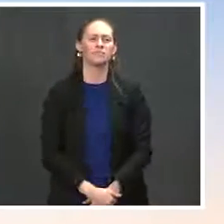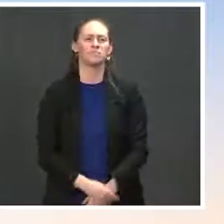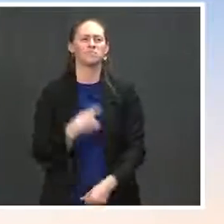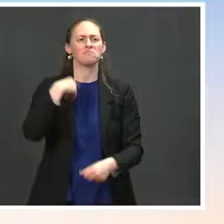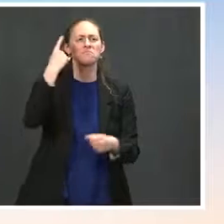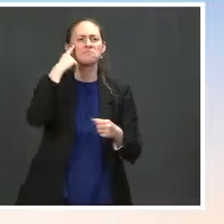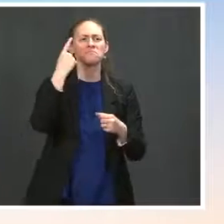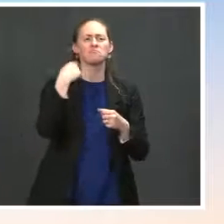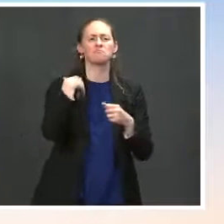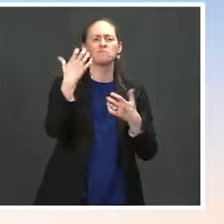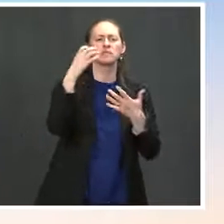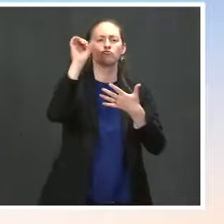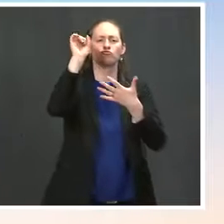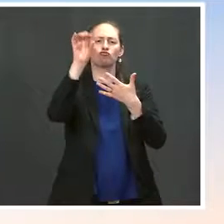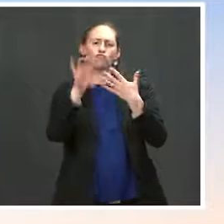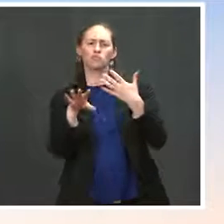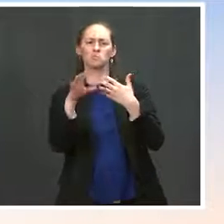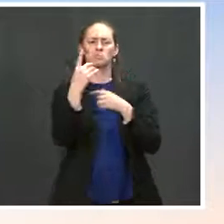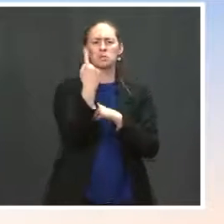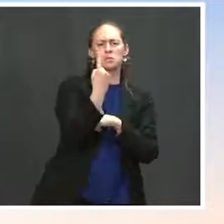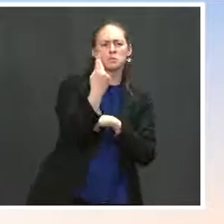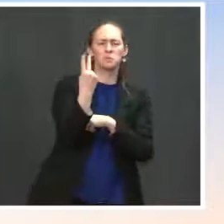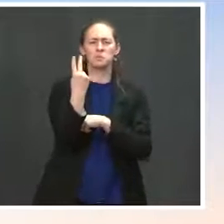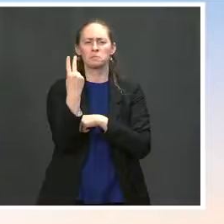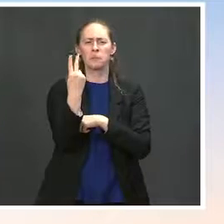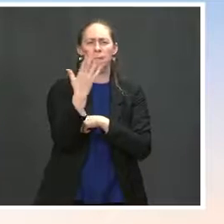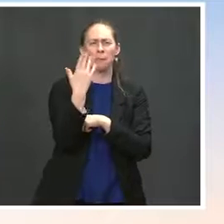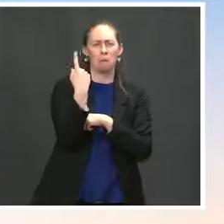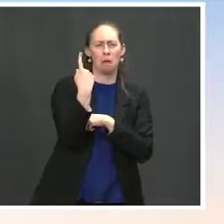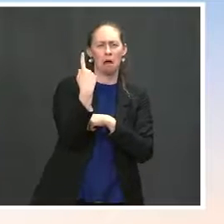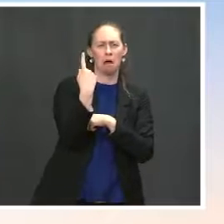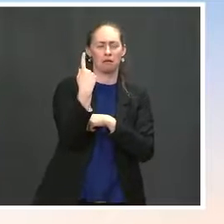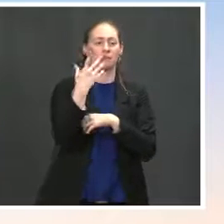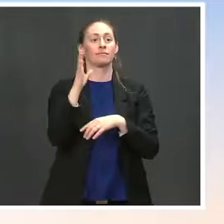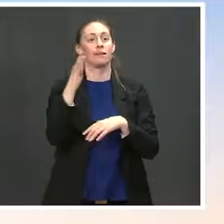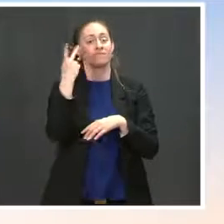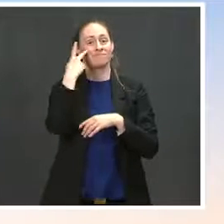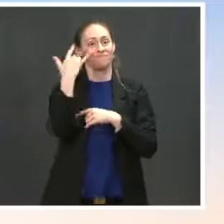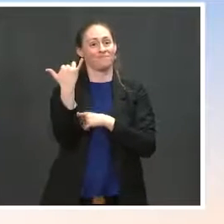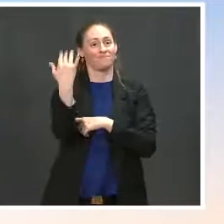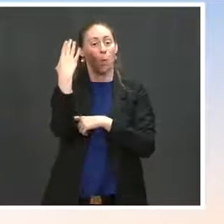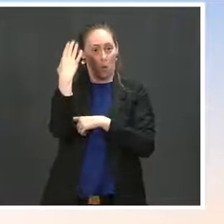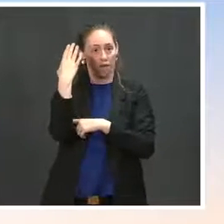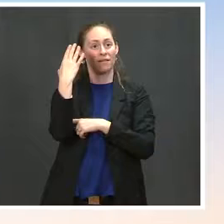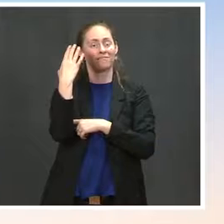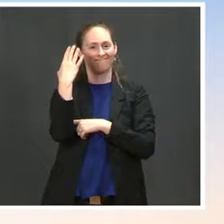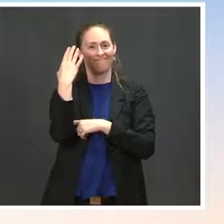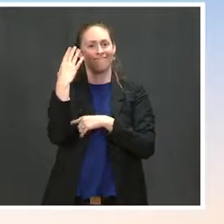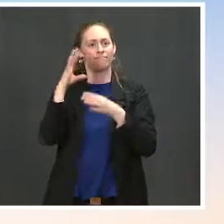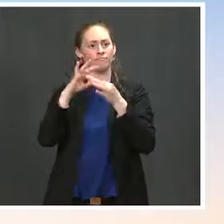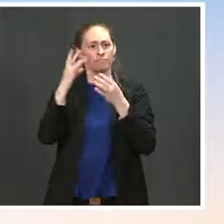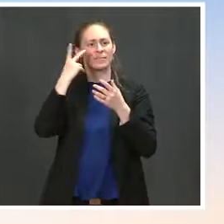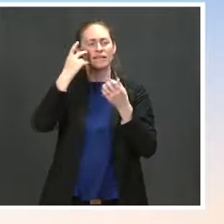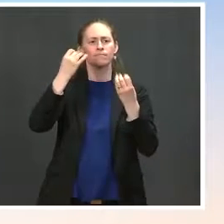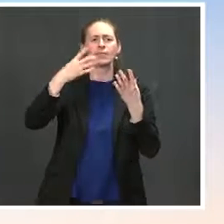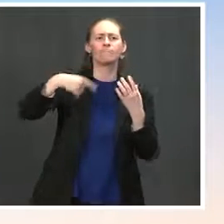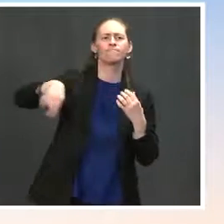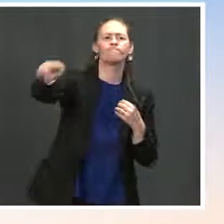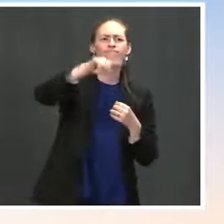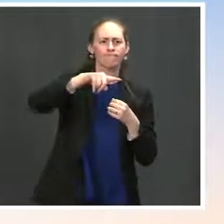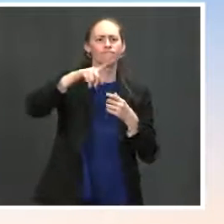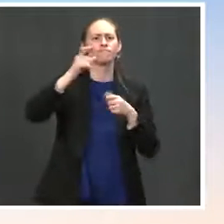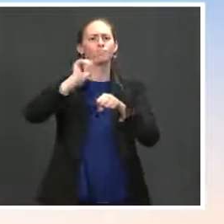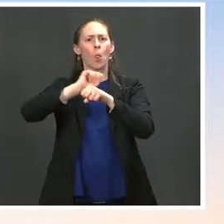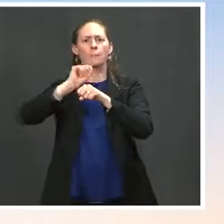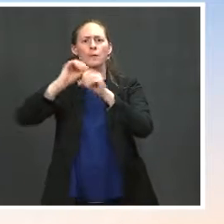items for you at the top, just one more. As you saw this morning, the latest unemployment insurance claims came out. They provide